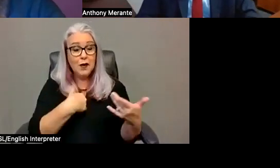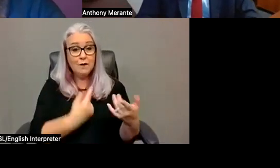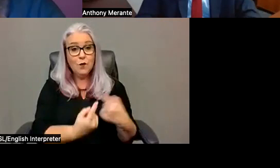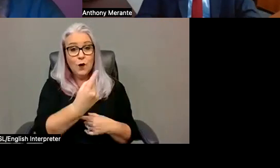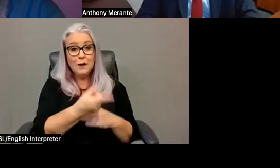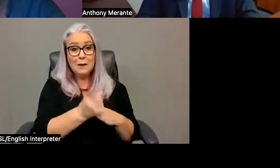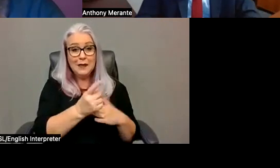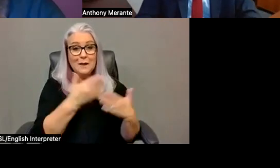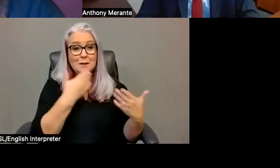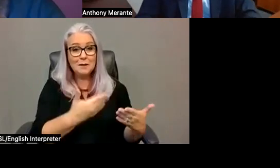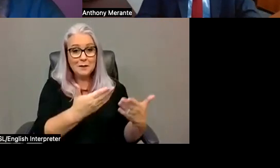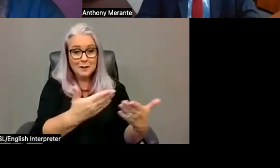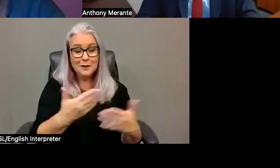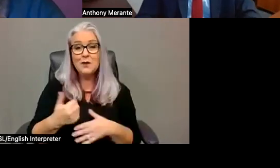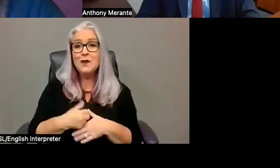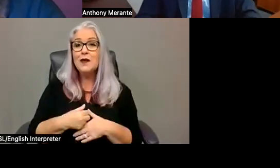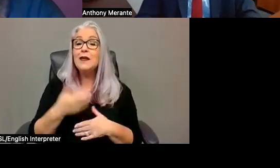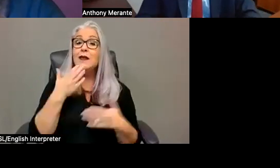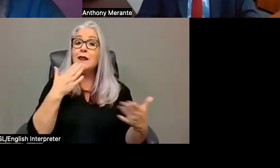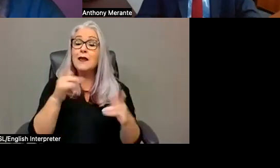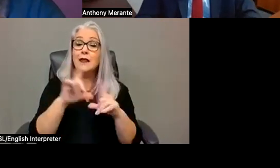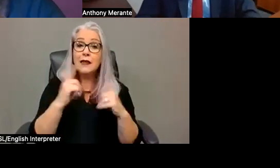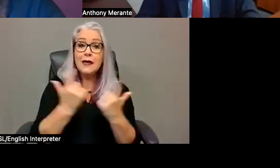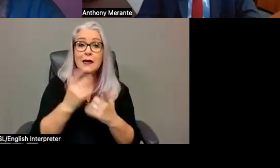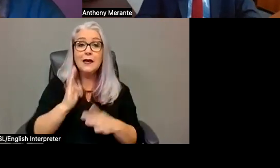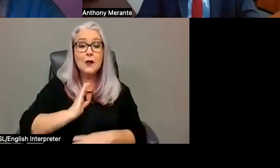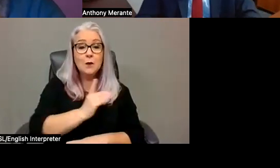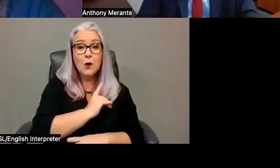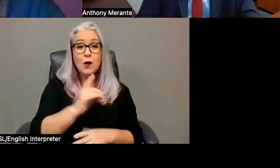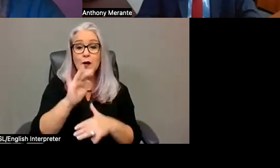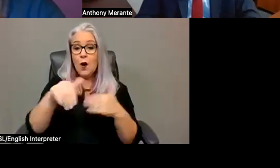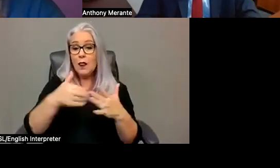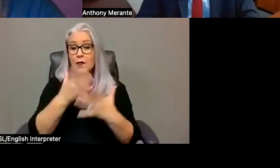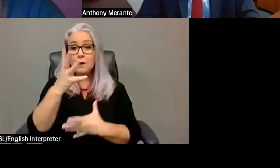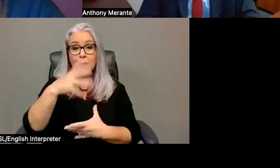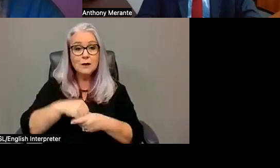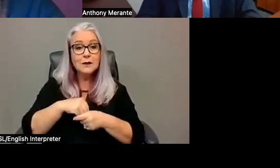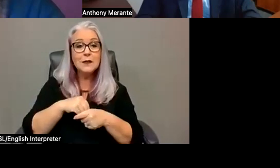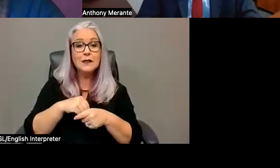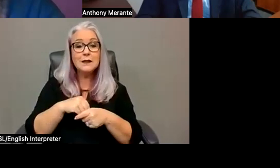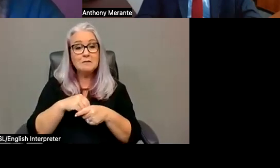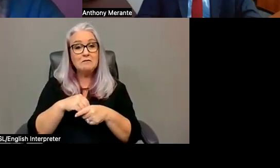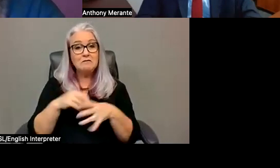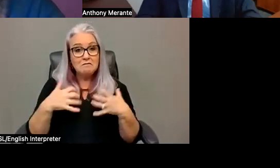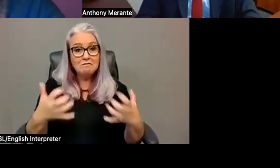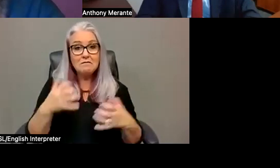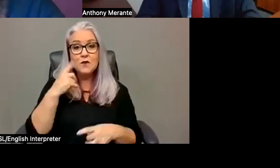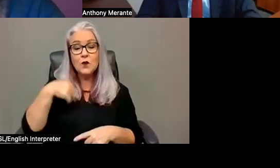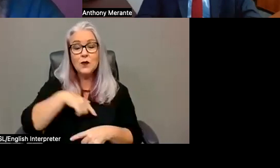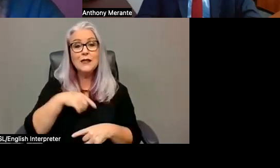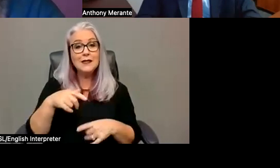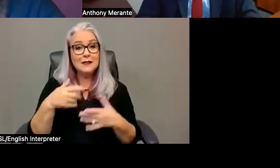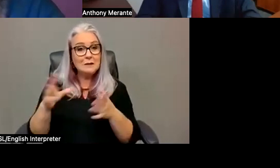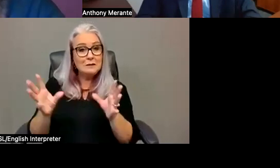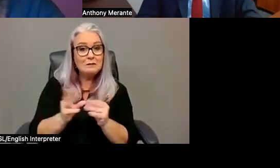thank the league and the board and the participants for taking place and participating in this forum. I look